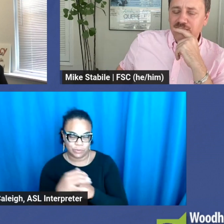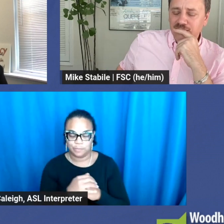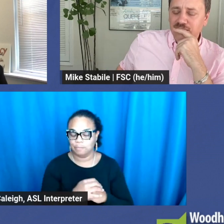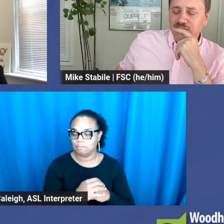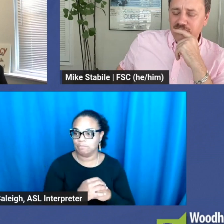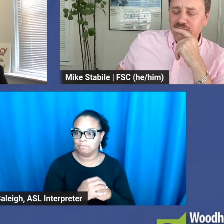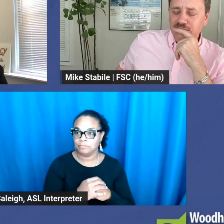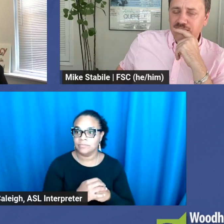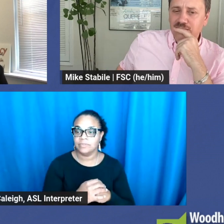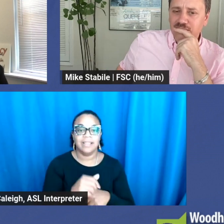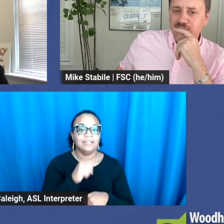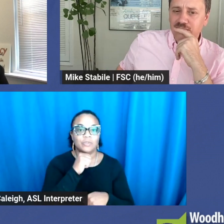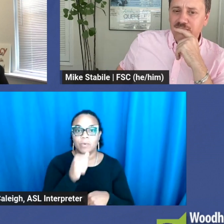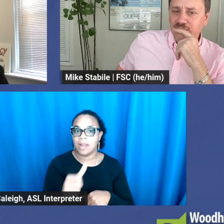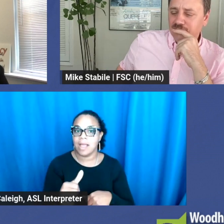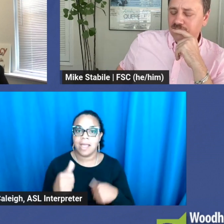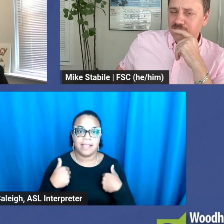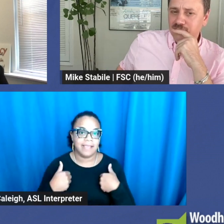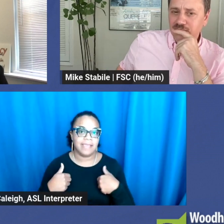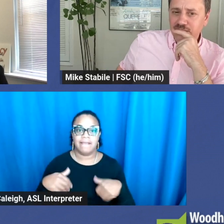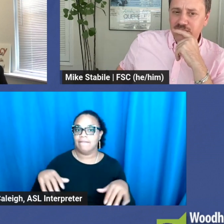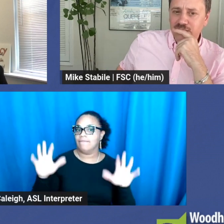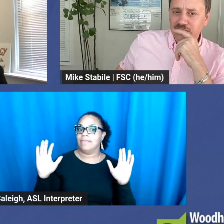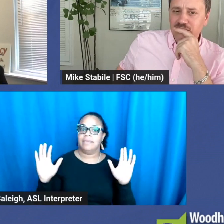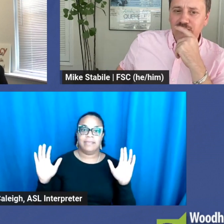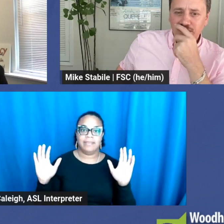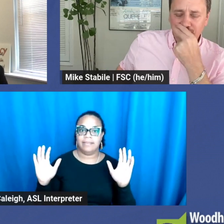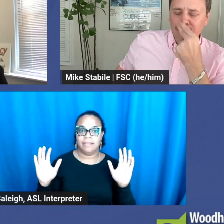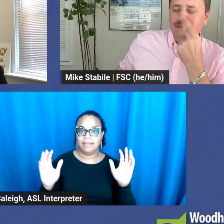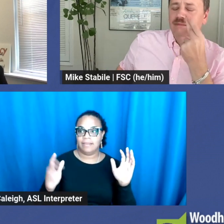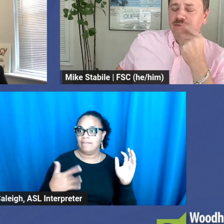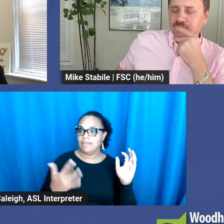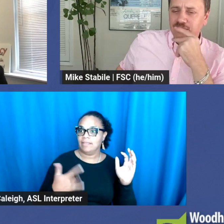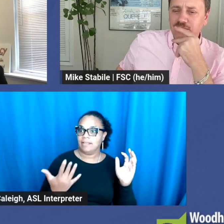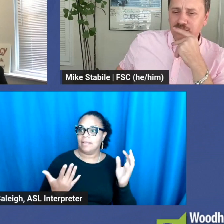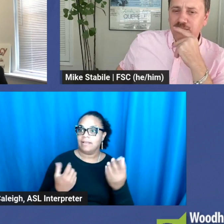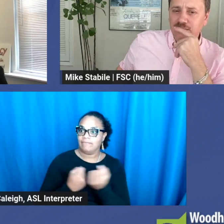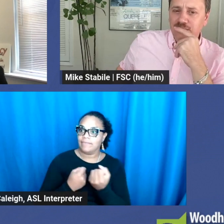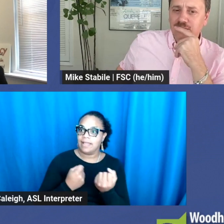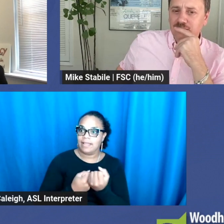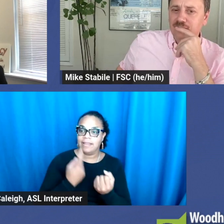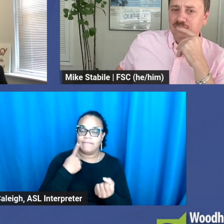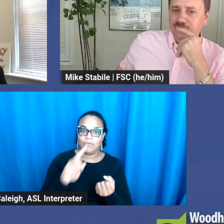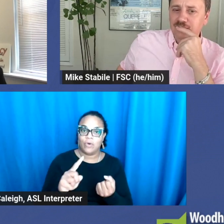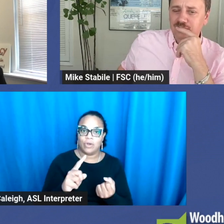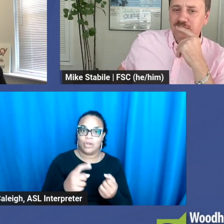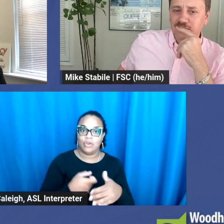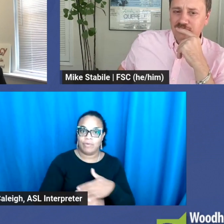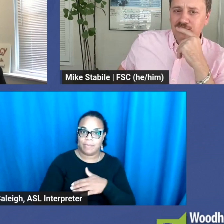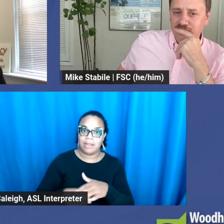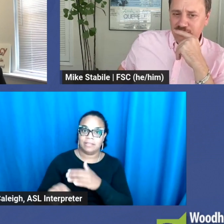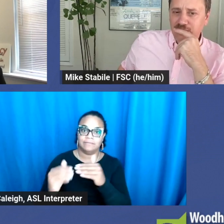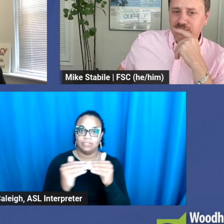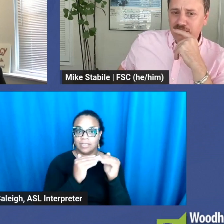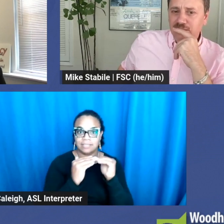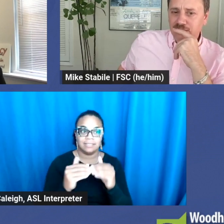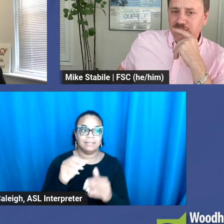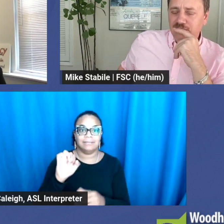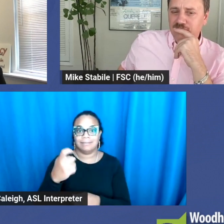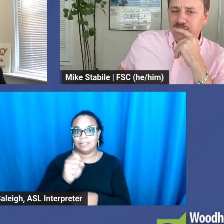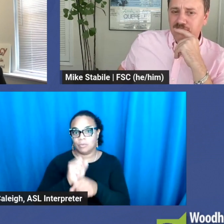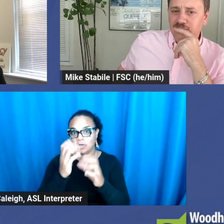that advocating for reproductive justice, trans liberation, sex worker rights, freedom of